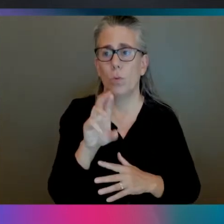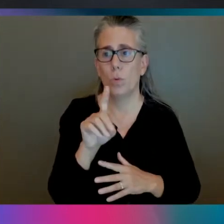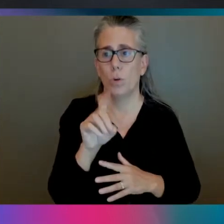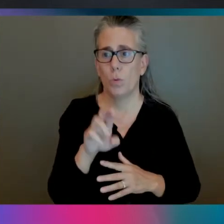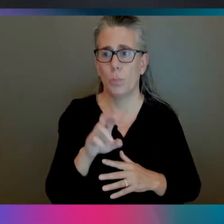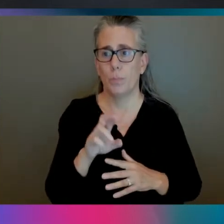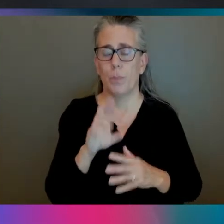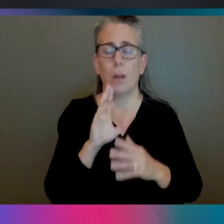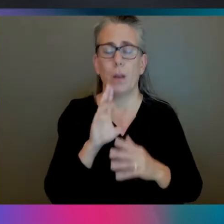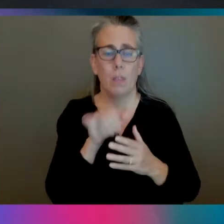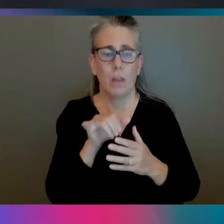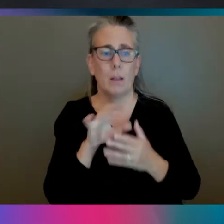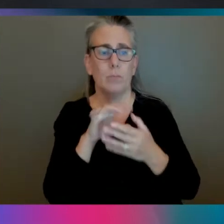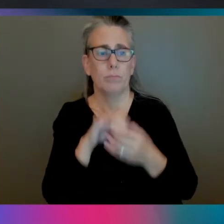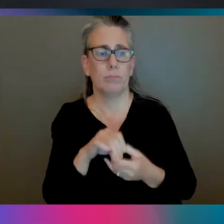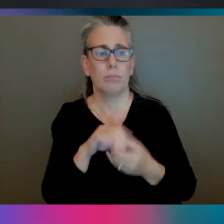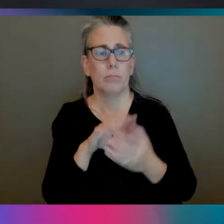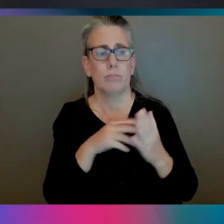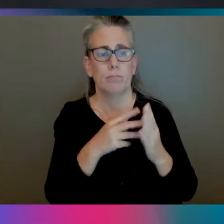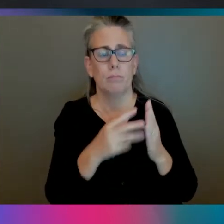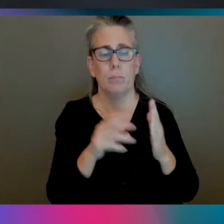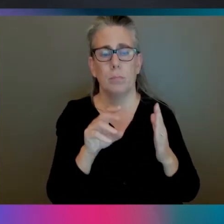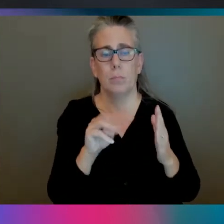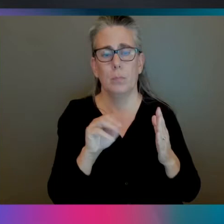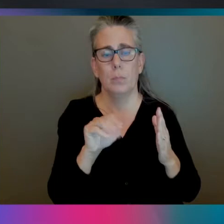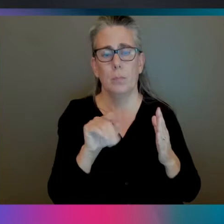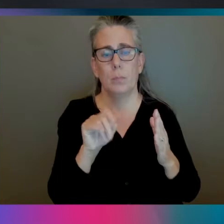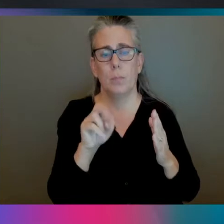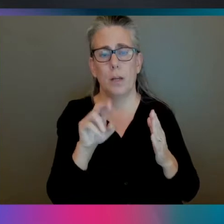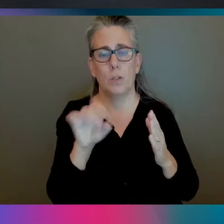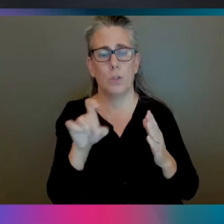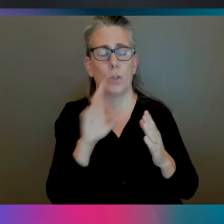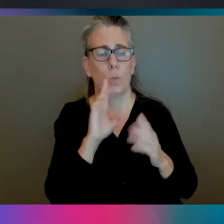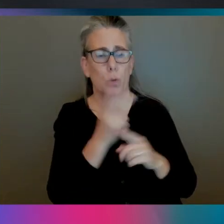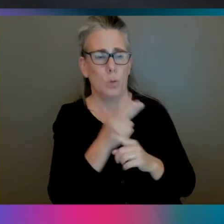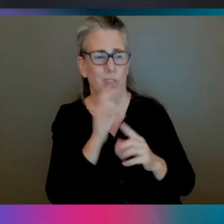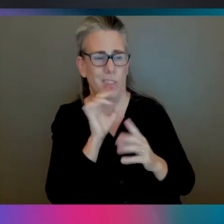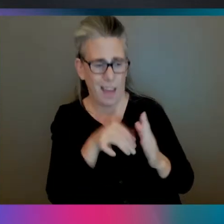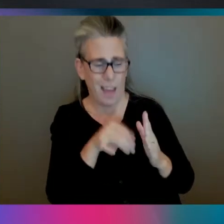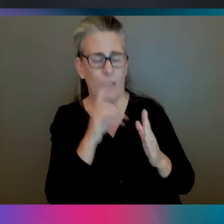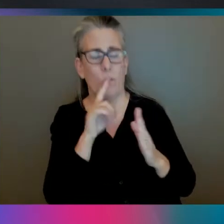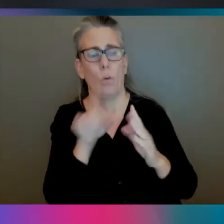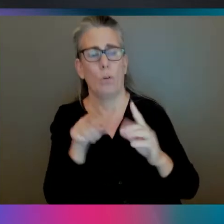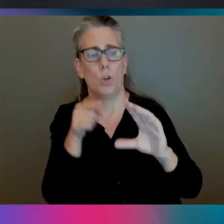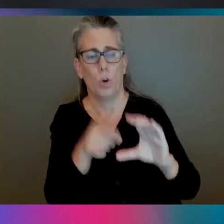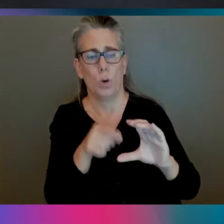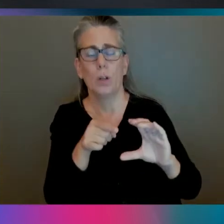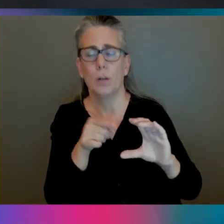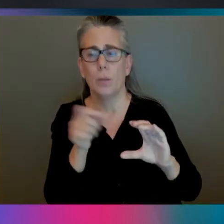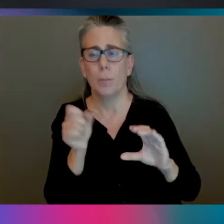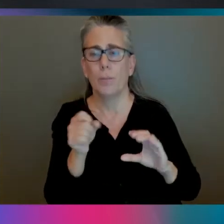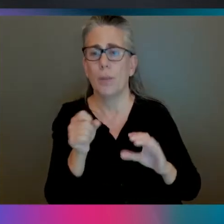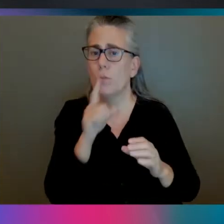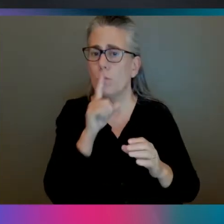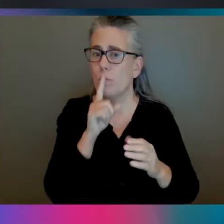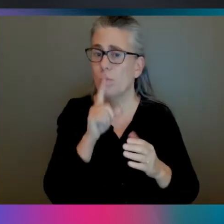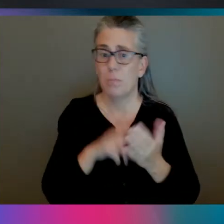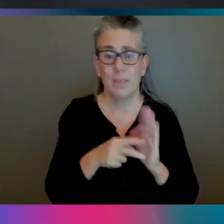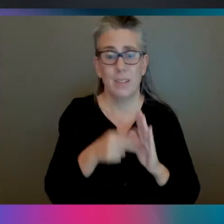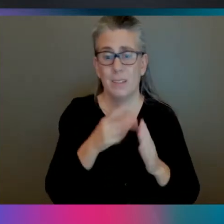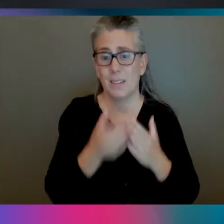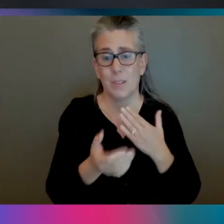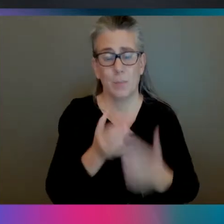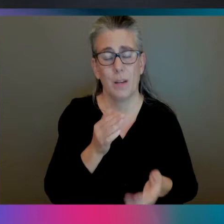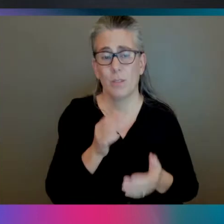and that's what we're going to actually be using for our targeting. Perfect. Right. So it doesn't really matter. No. and that's the nice thing about the factorizations and